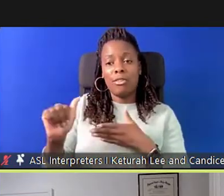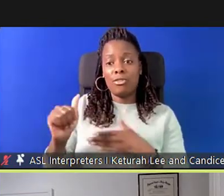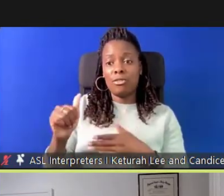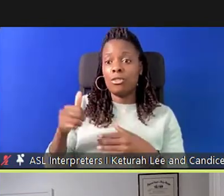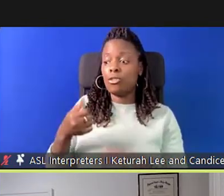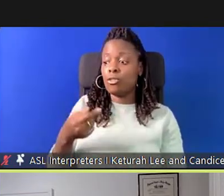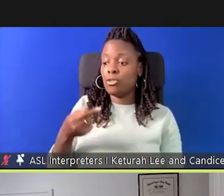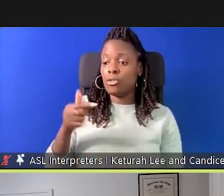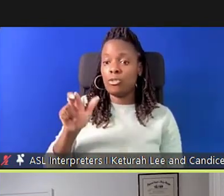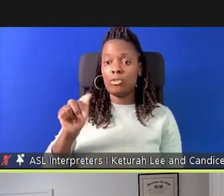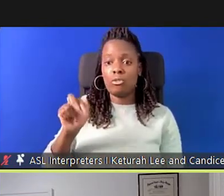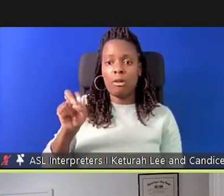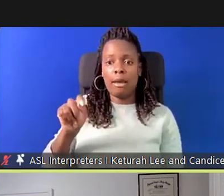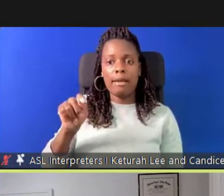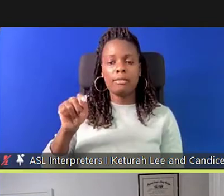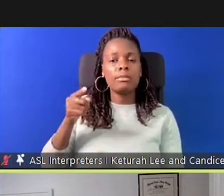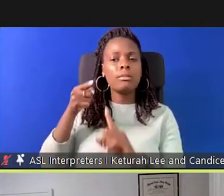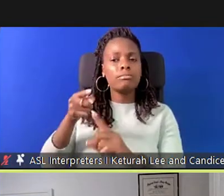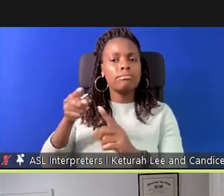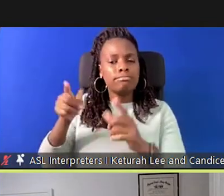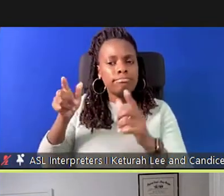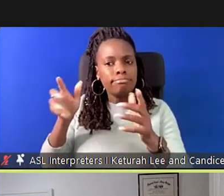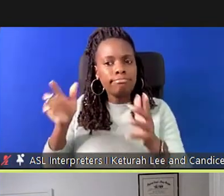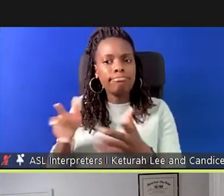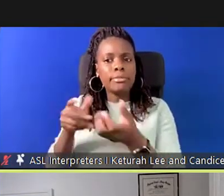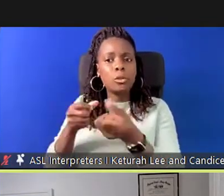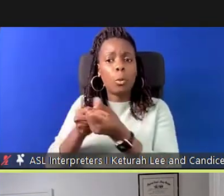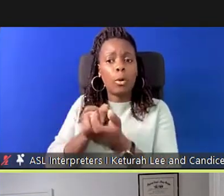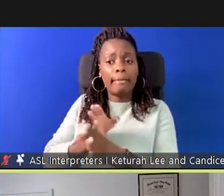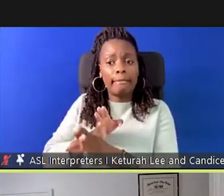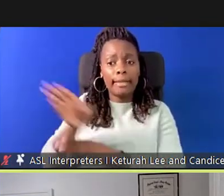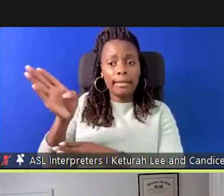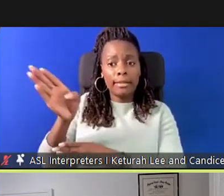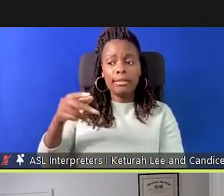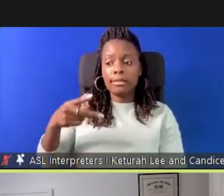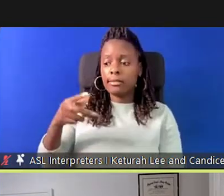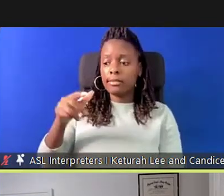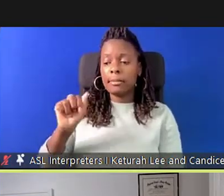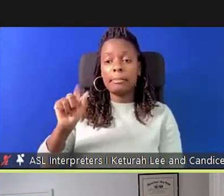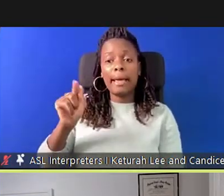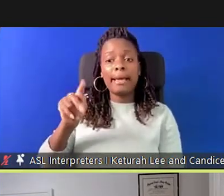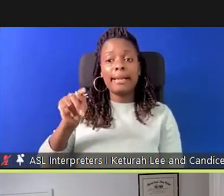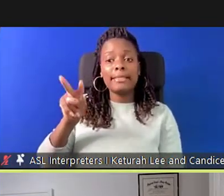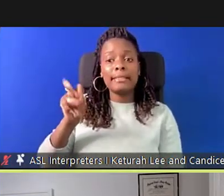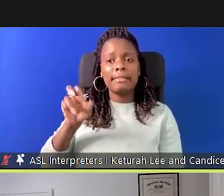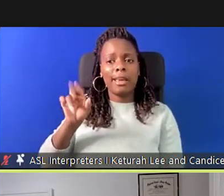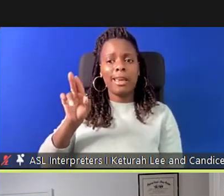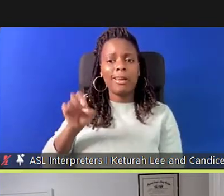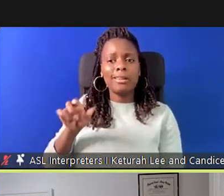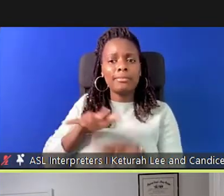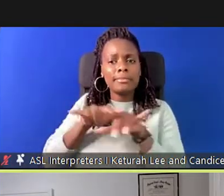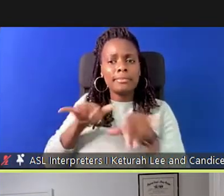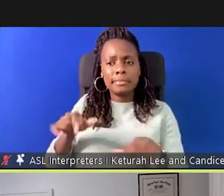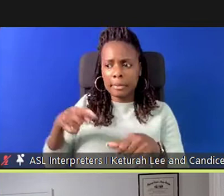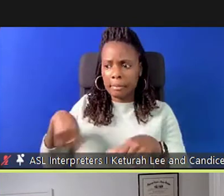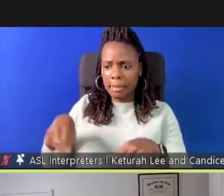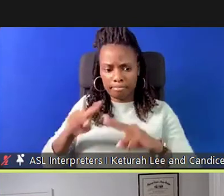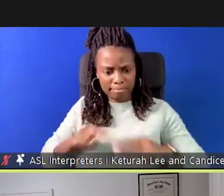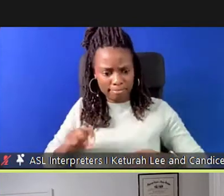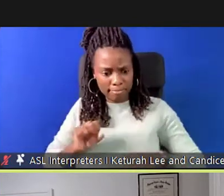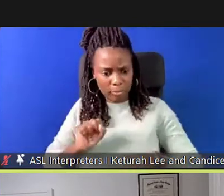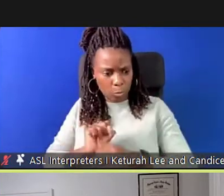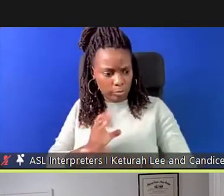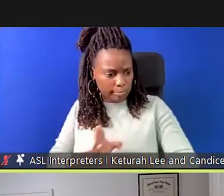field of palliative care while also working on their own development as a leader. Today, we